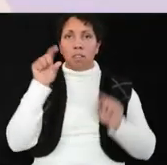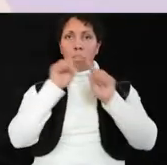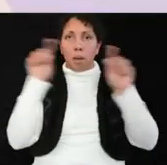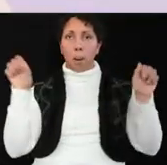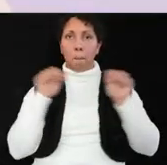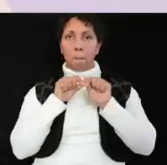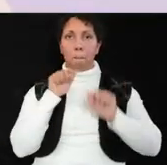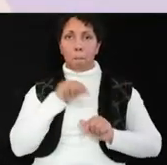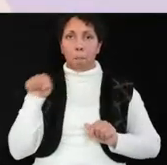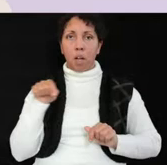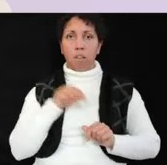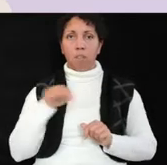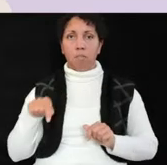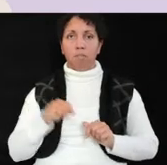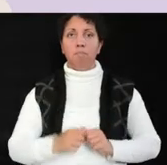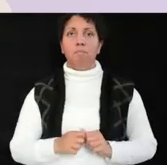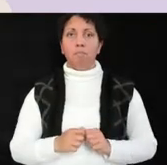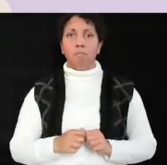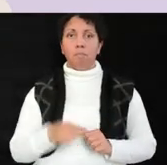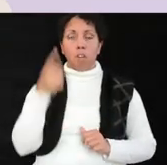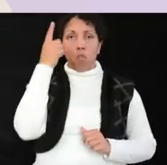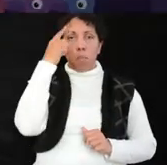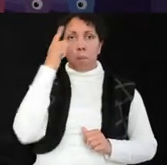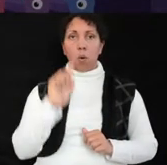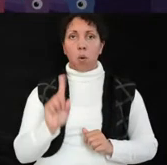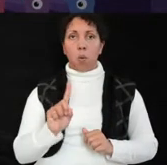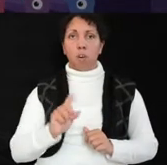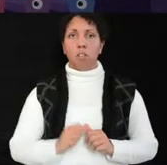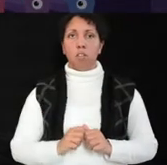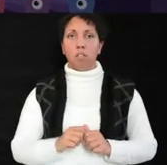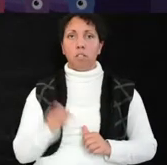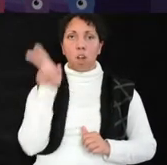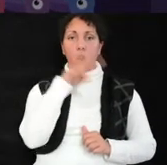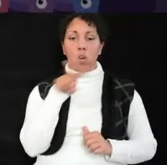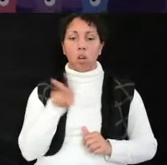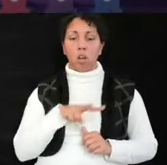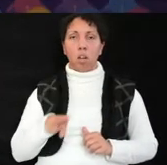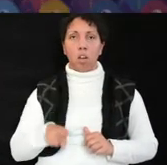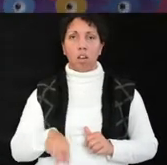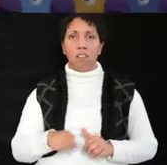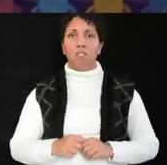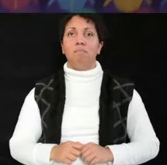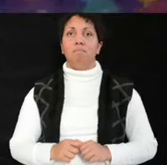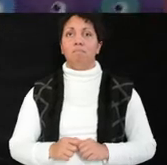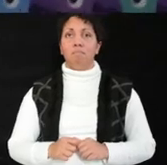Now it's time to ask the audience what they've learned in our quiz round. Let's find a contestant.